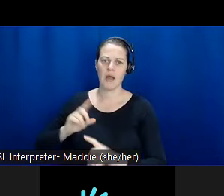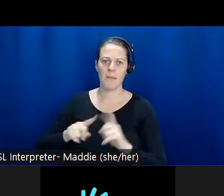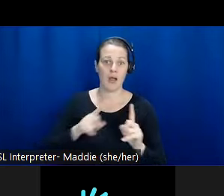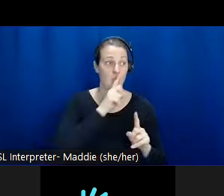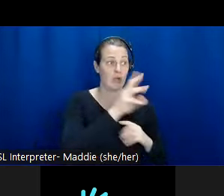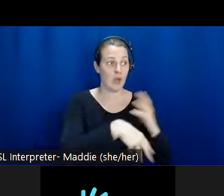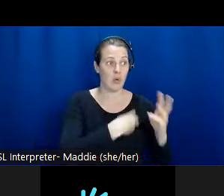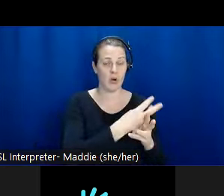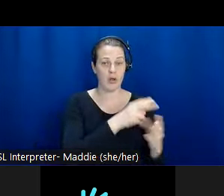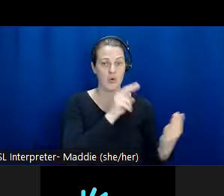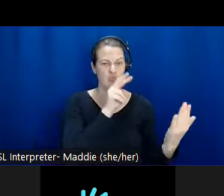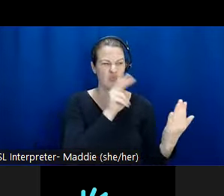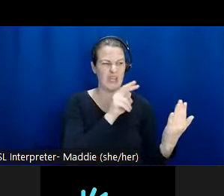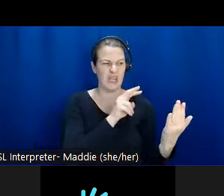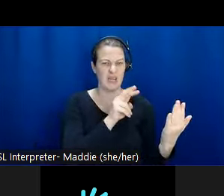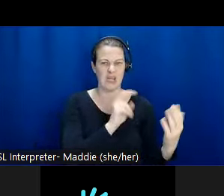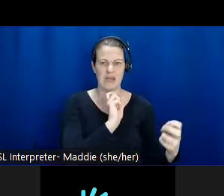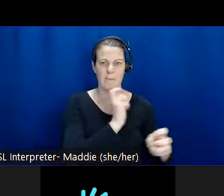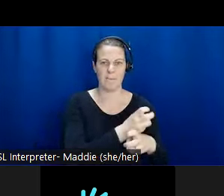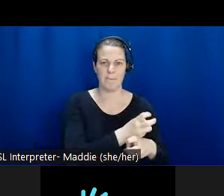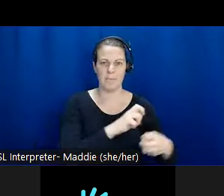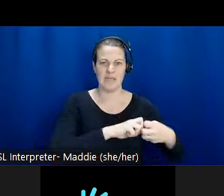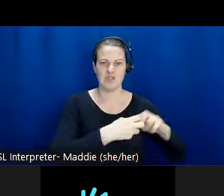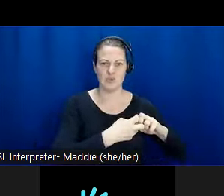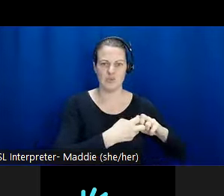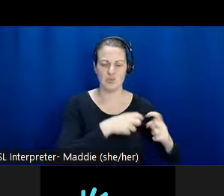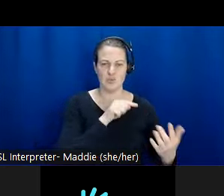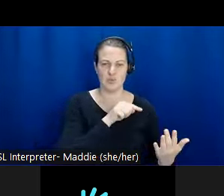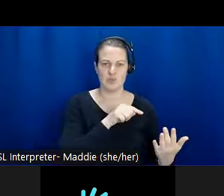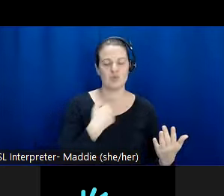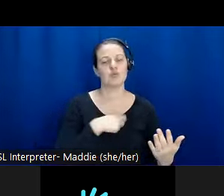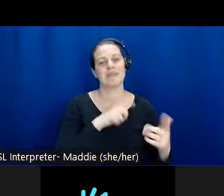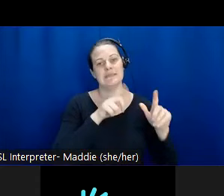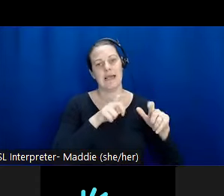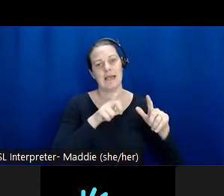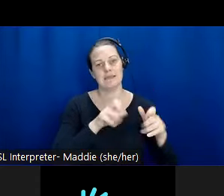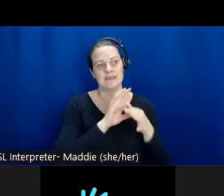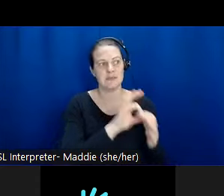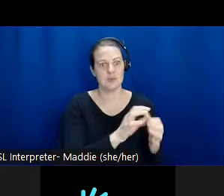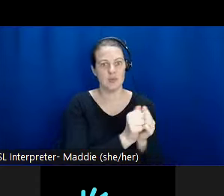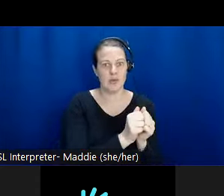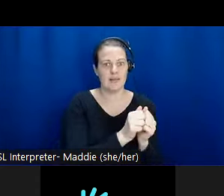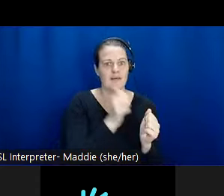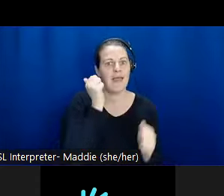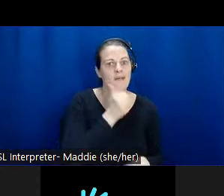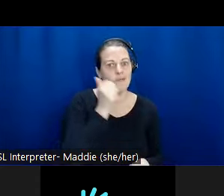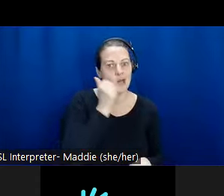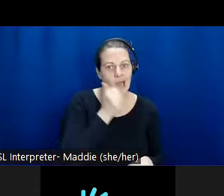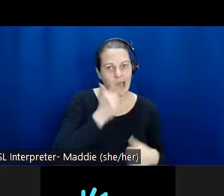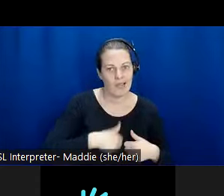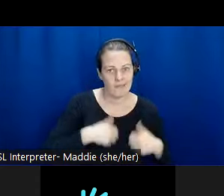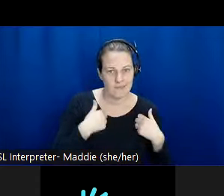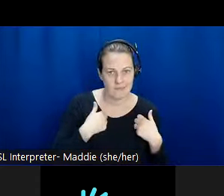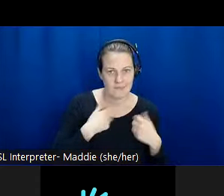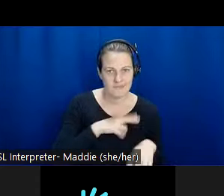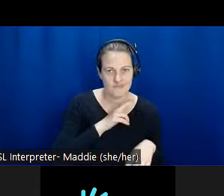issues with reading. And so that's why we want to make sure whatever we test is relevant to your day-to-day life.